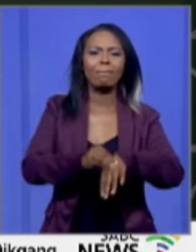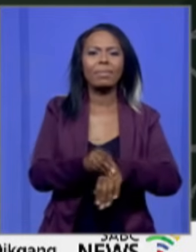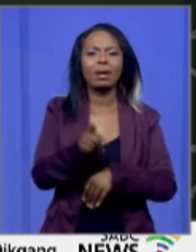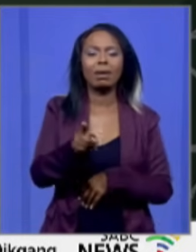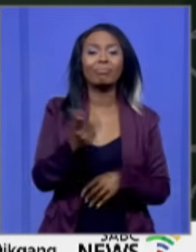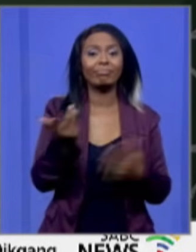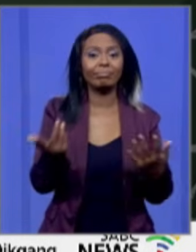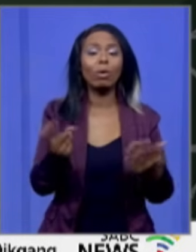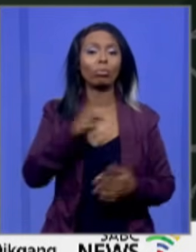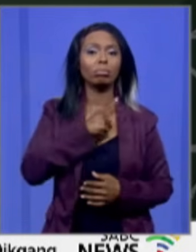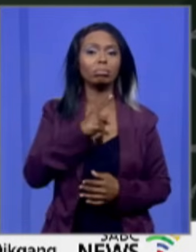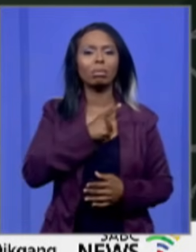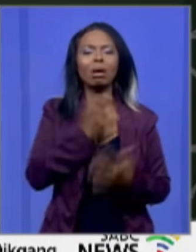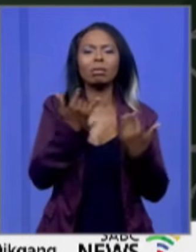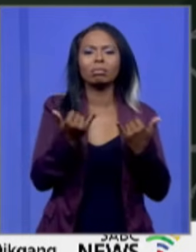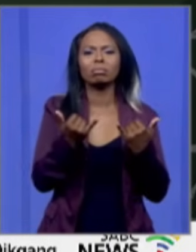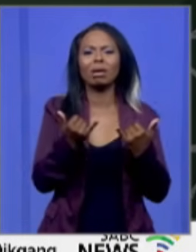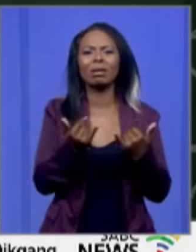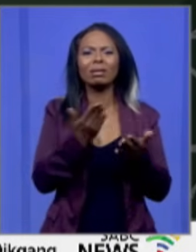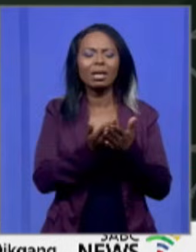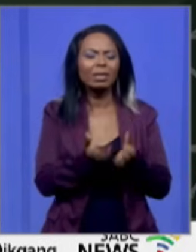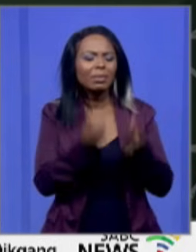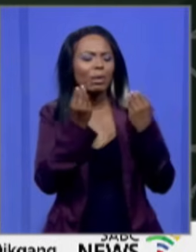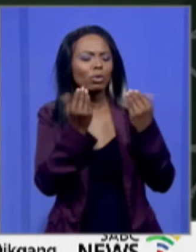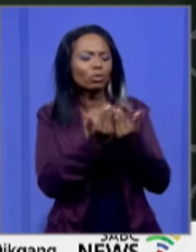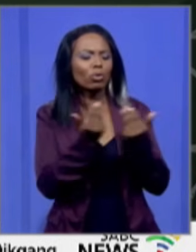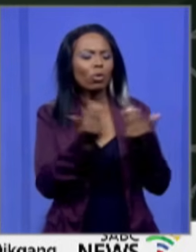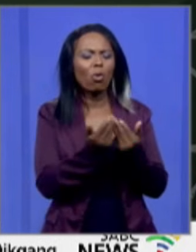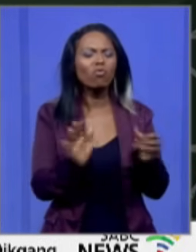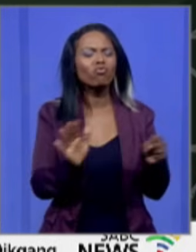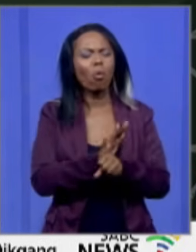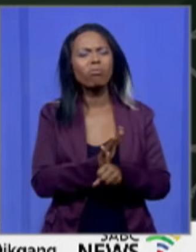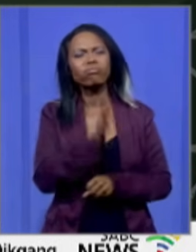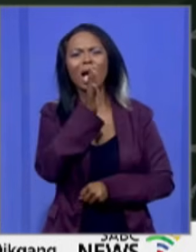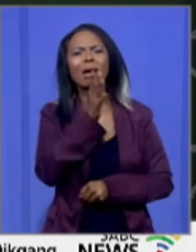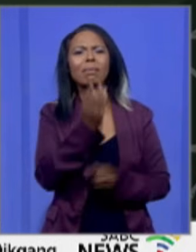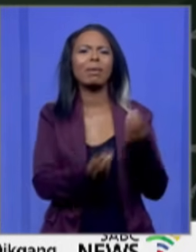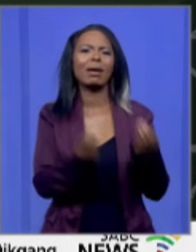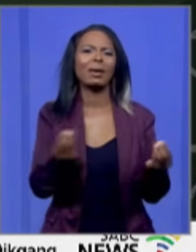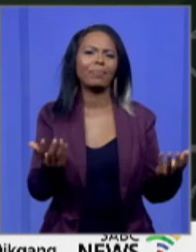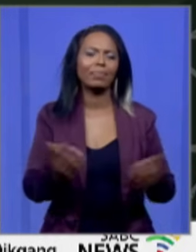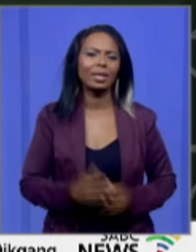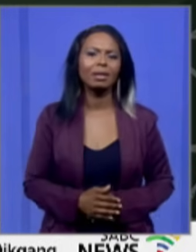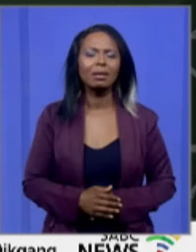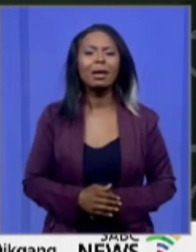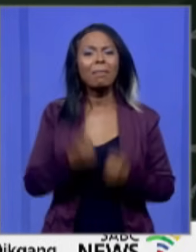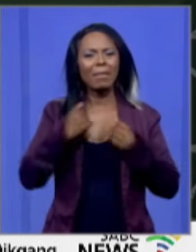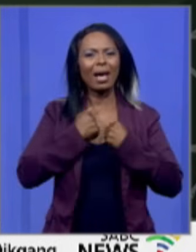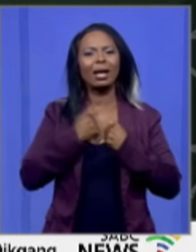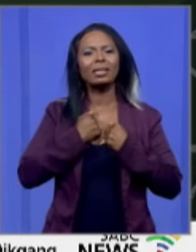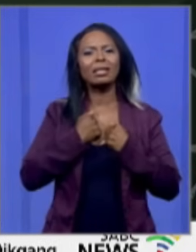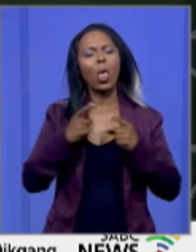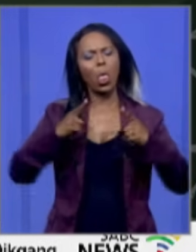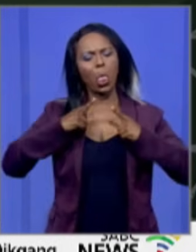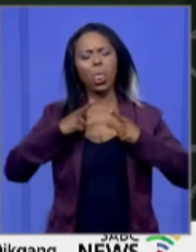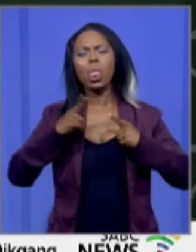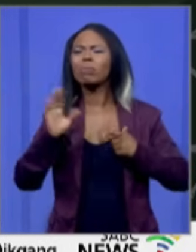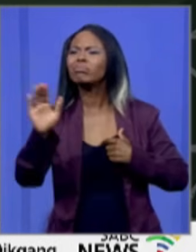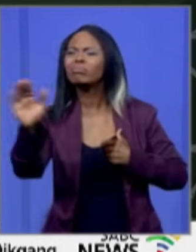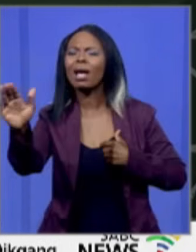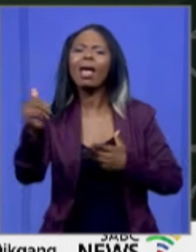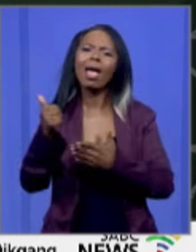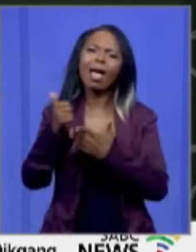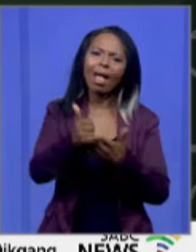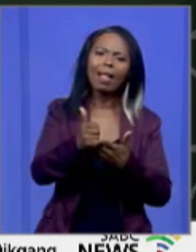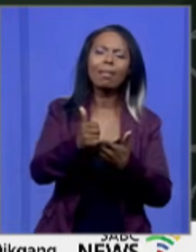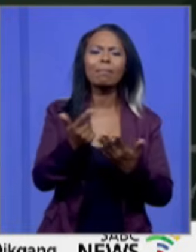goba ba fumana dikolo boholo sentse di tletse e se ka batswadi ba ka kopa thuso nako sa ntse le teng gore